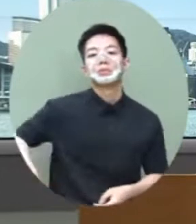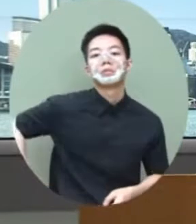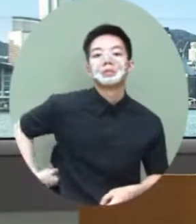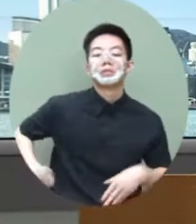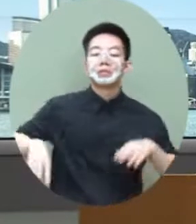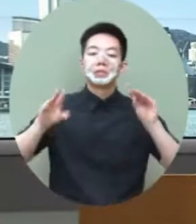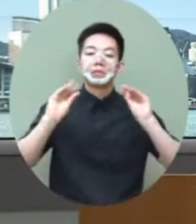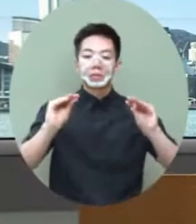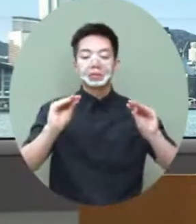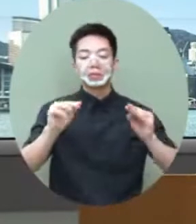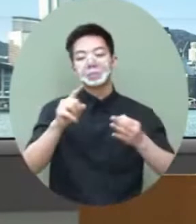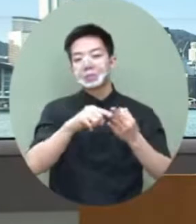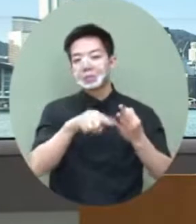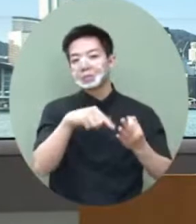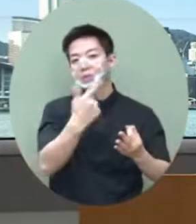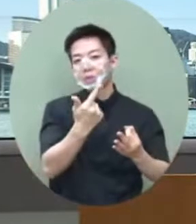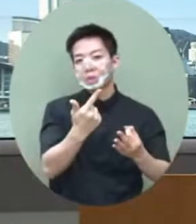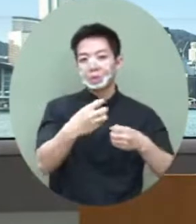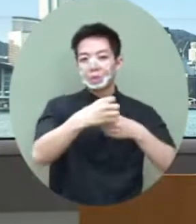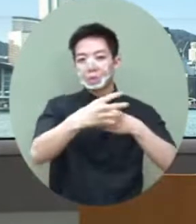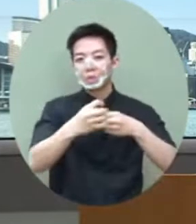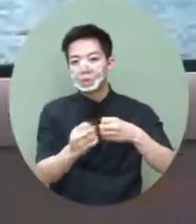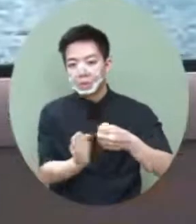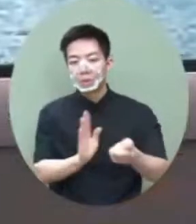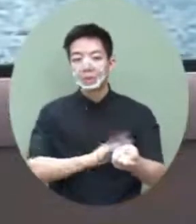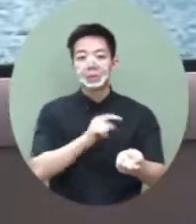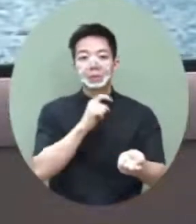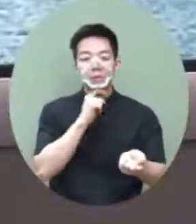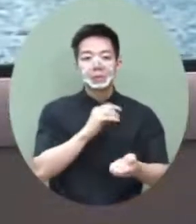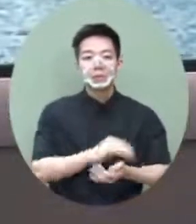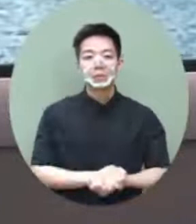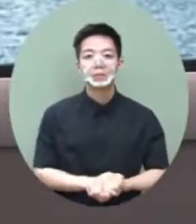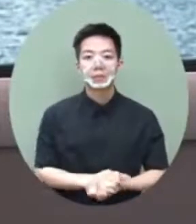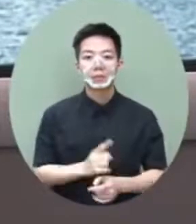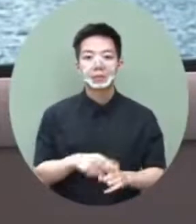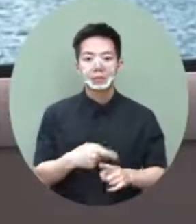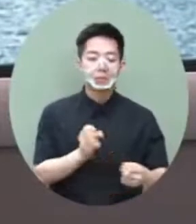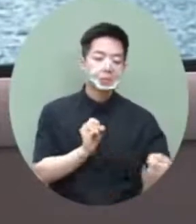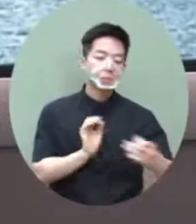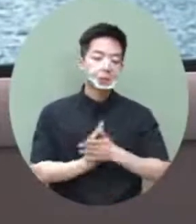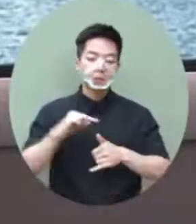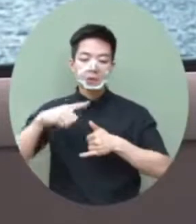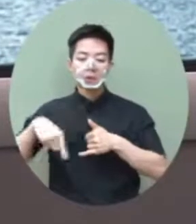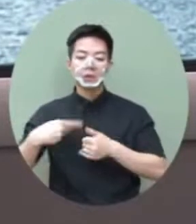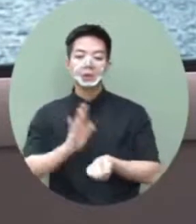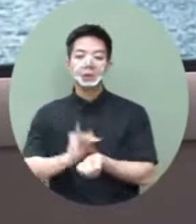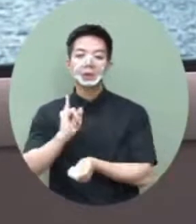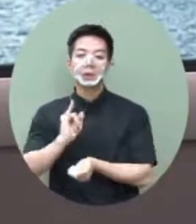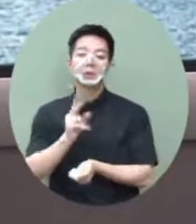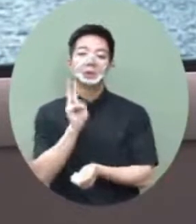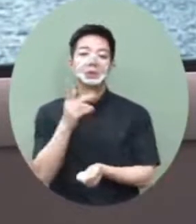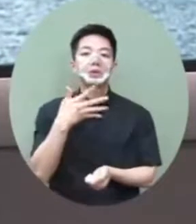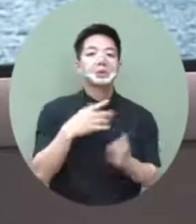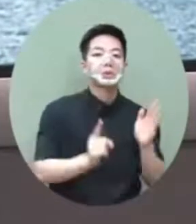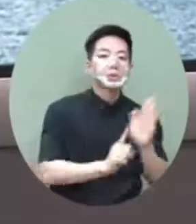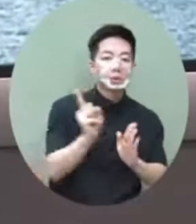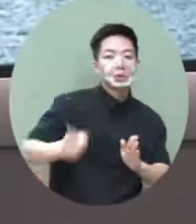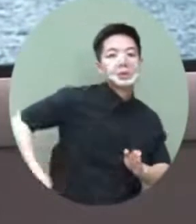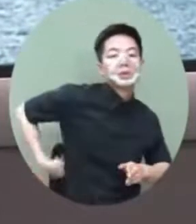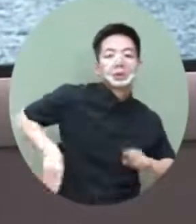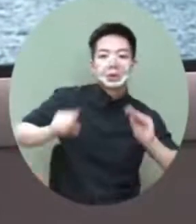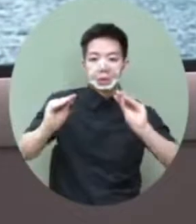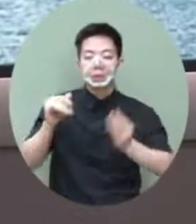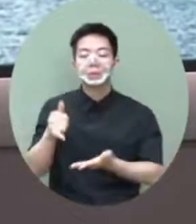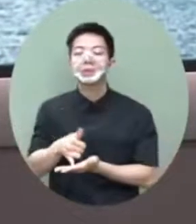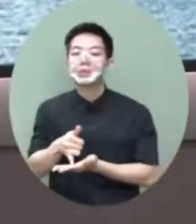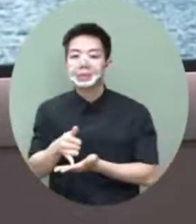now, he suffered from congenital polycystic kidney disease, affecting his